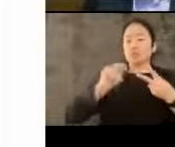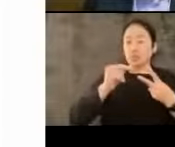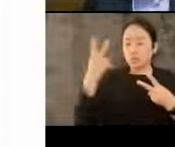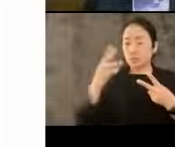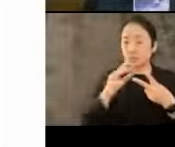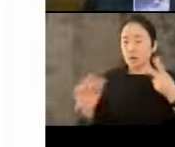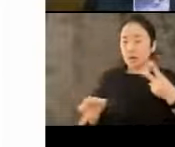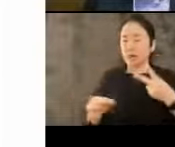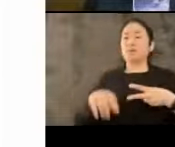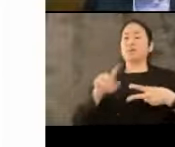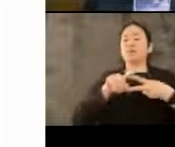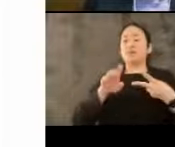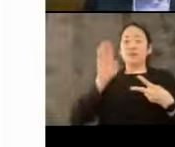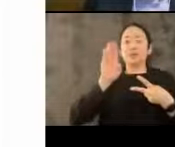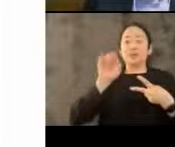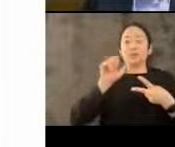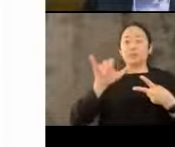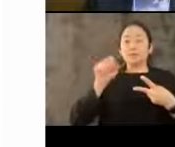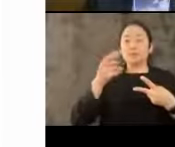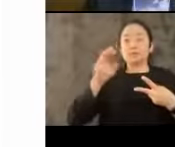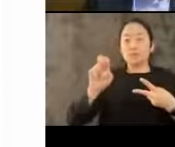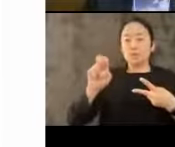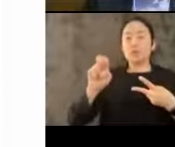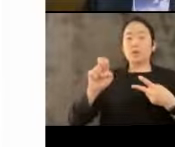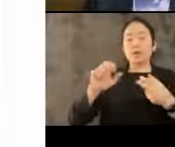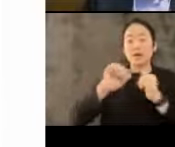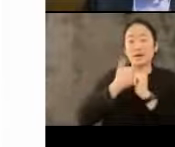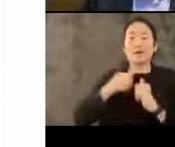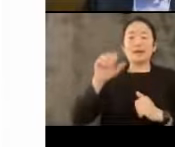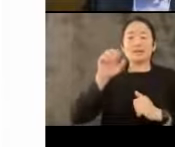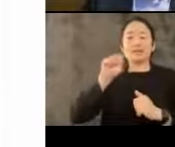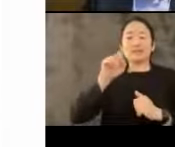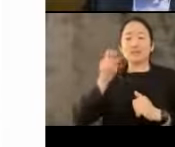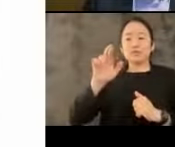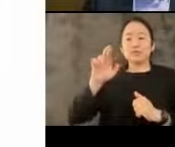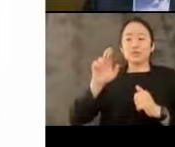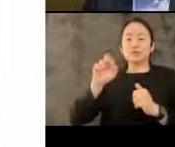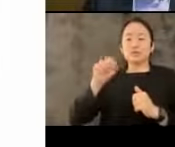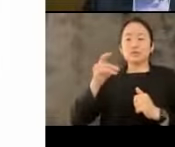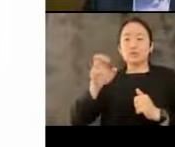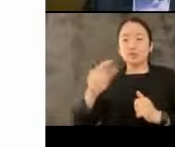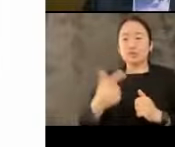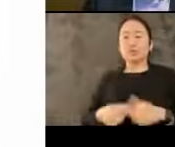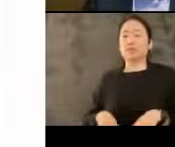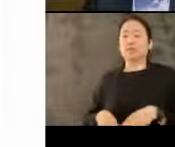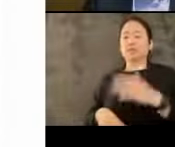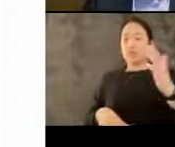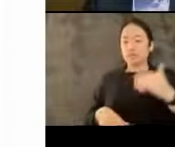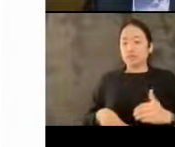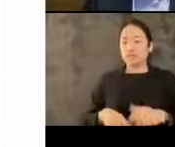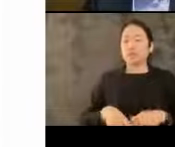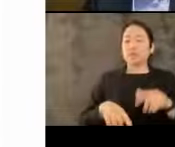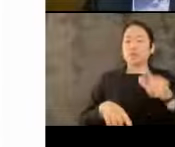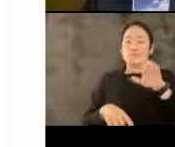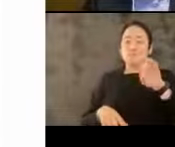via Silver Spring, we're moving forward with those. The central segment, of course, from 27th Street or on